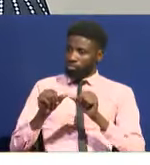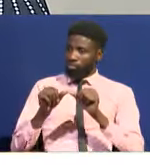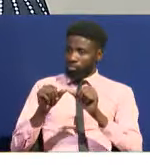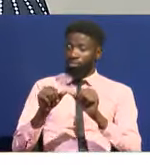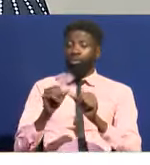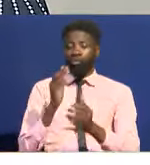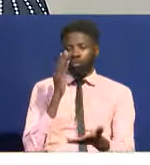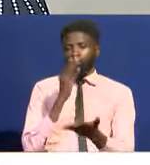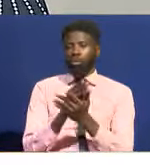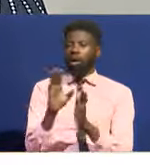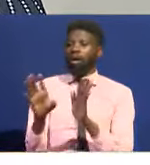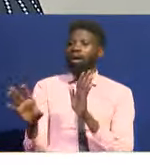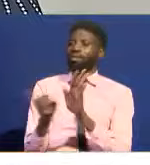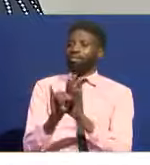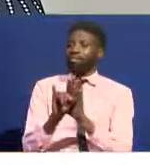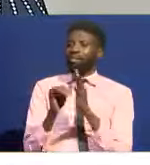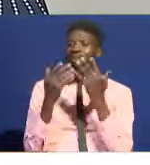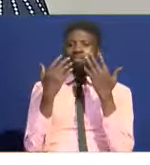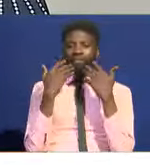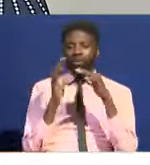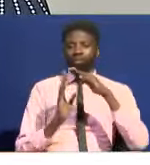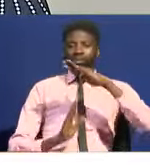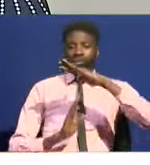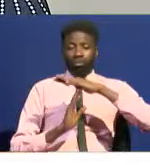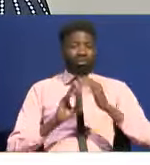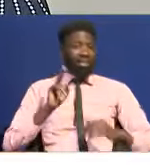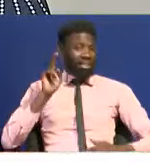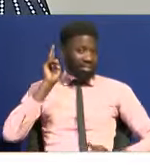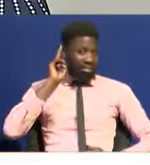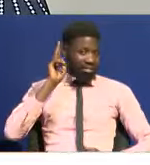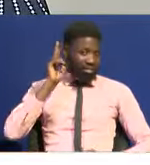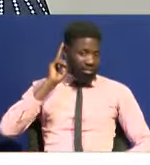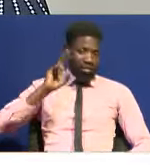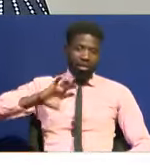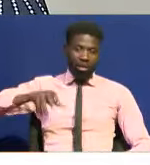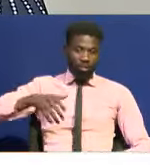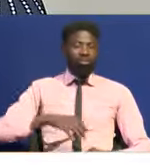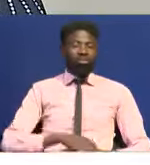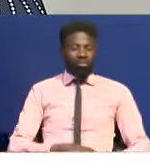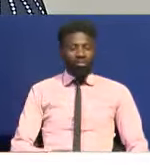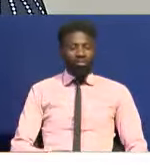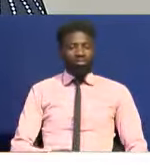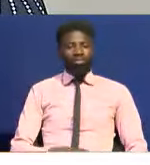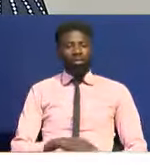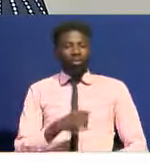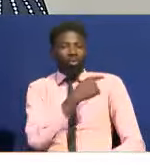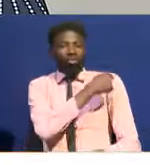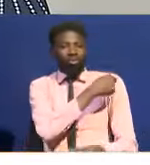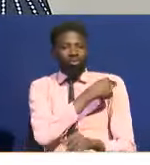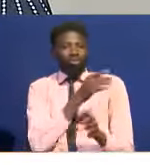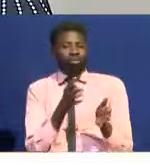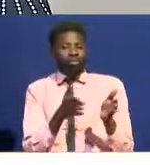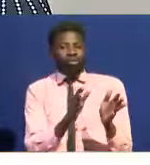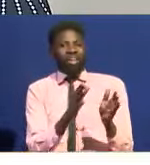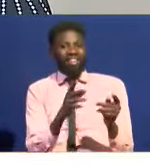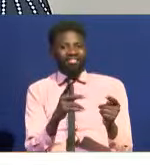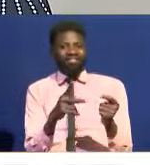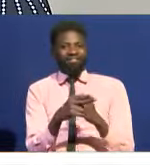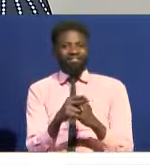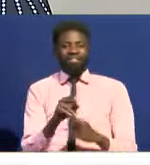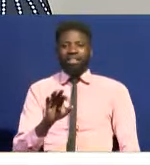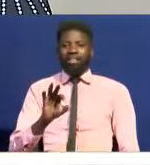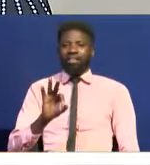been identified mostly in Kisii County, that medicalization is at around 17%.